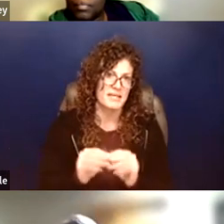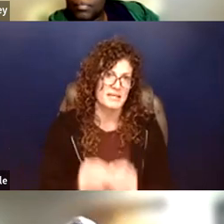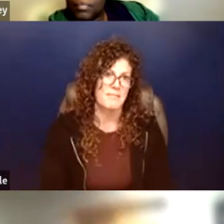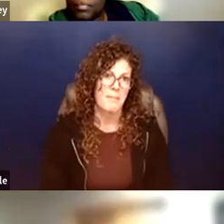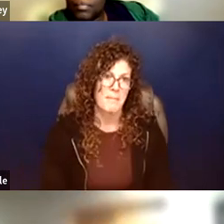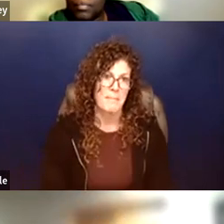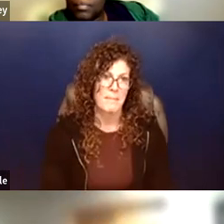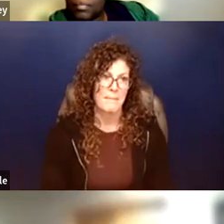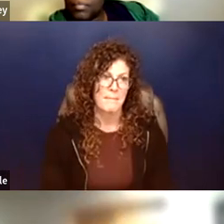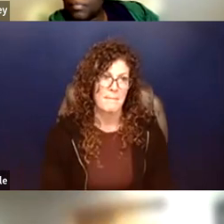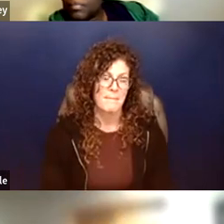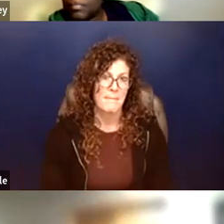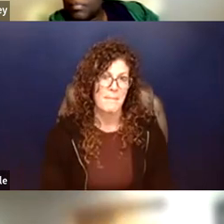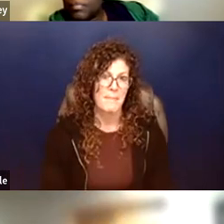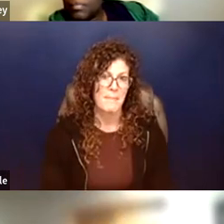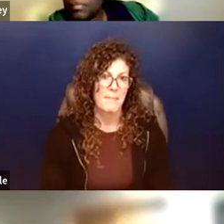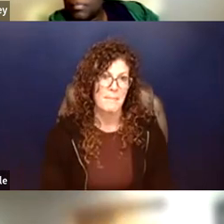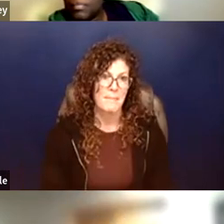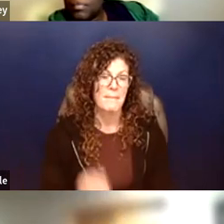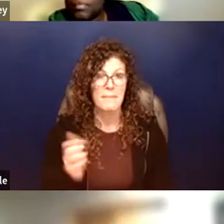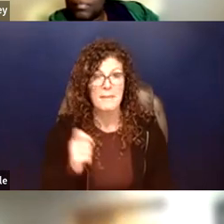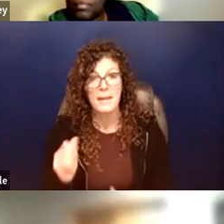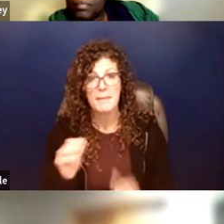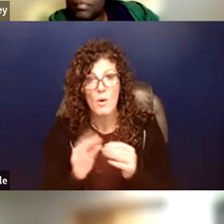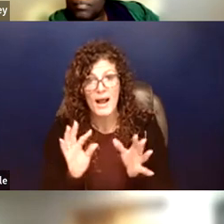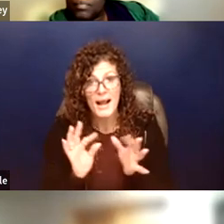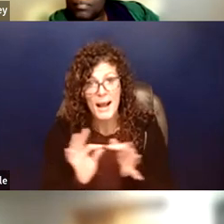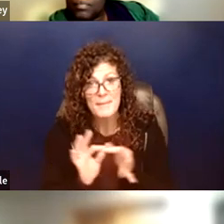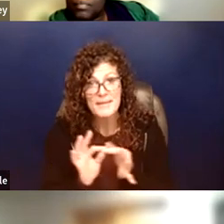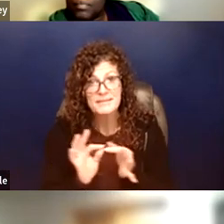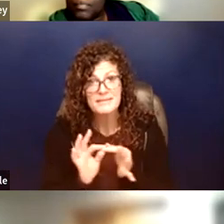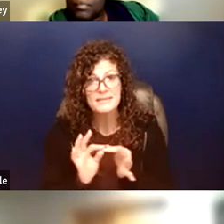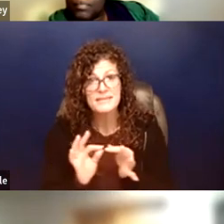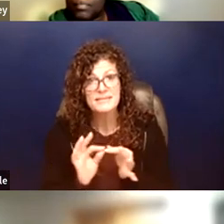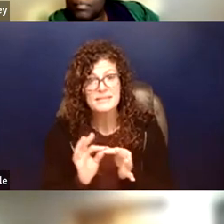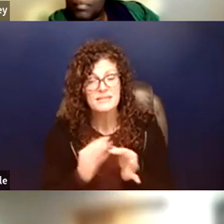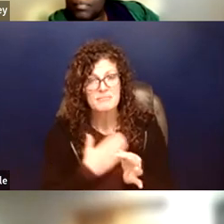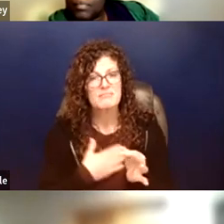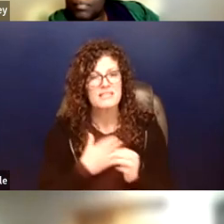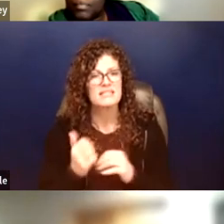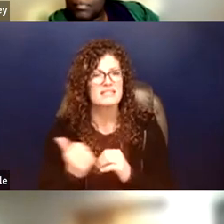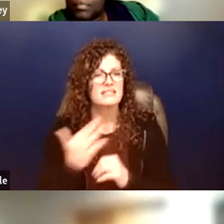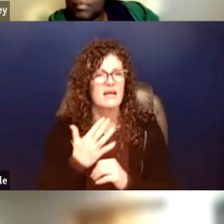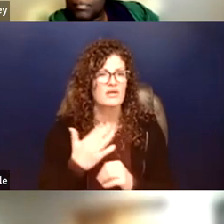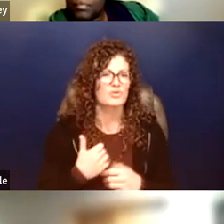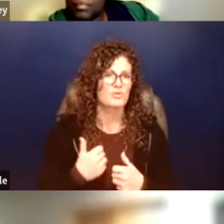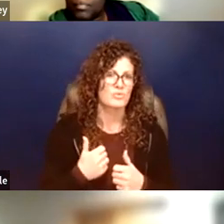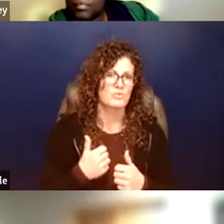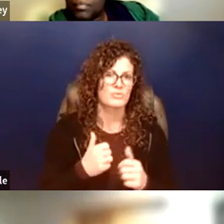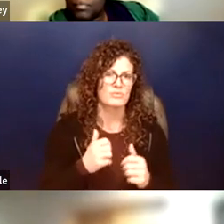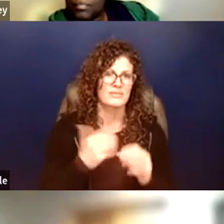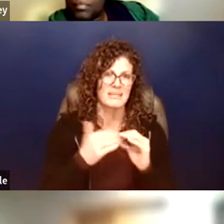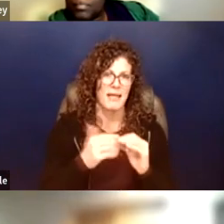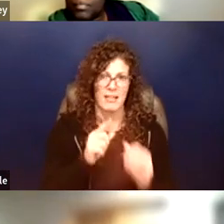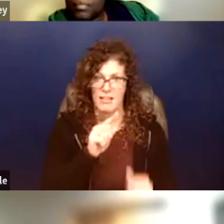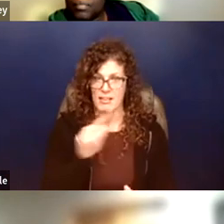If there are additional comments, you can always send them to the address that was just